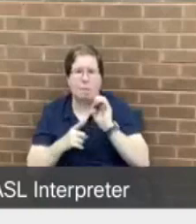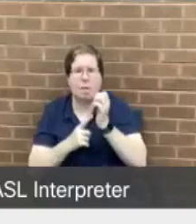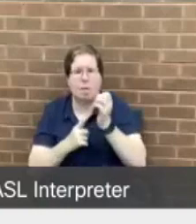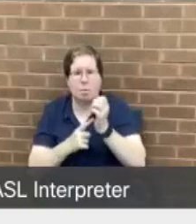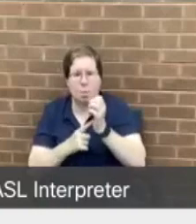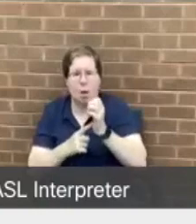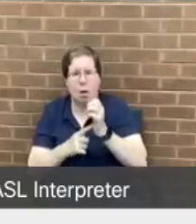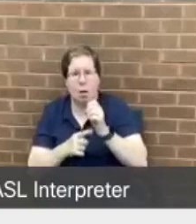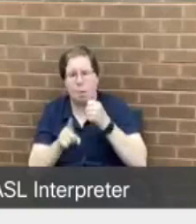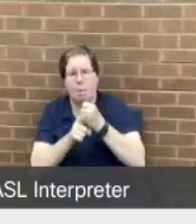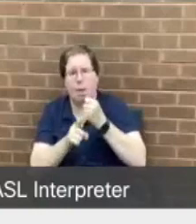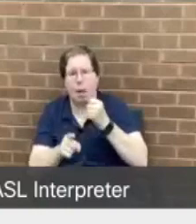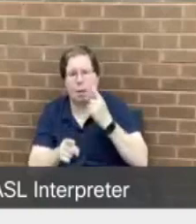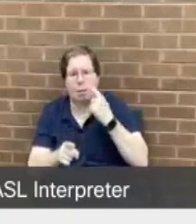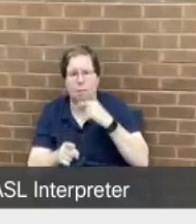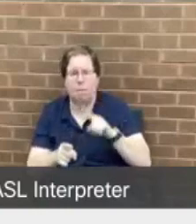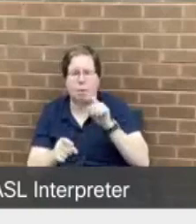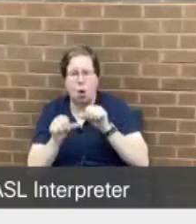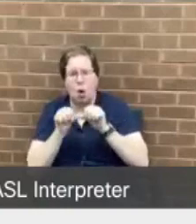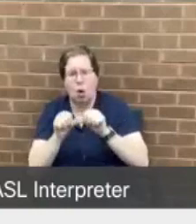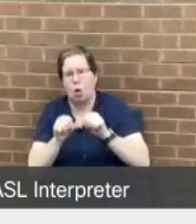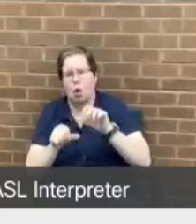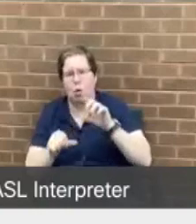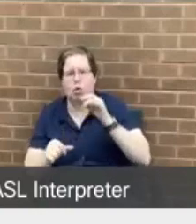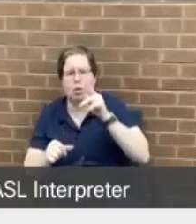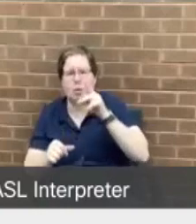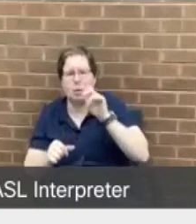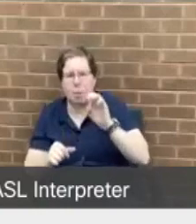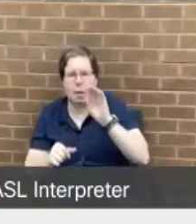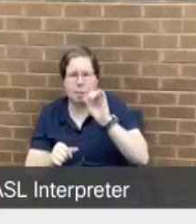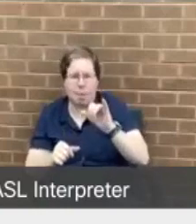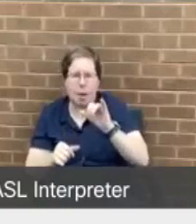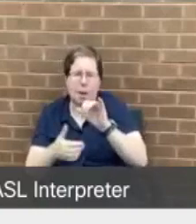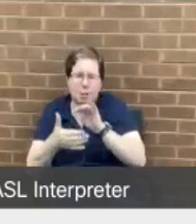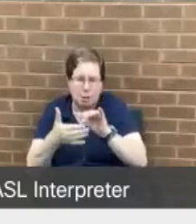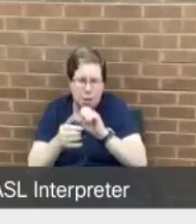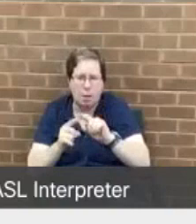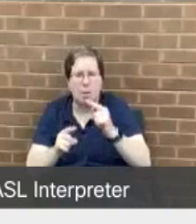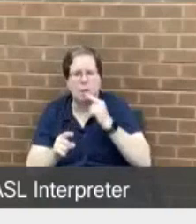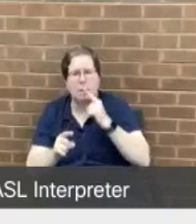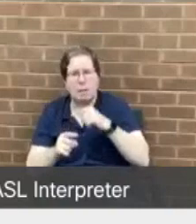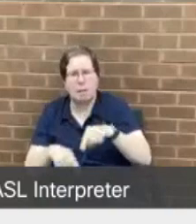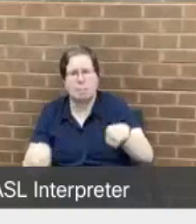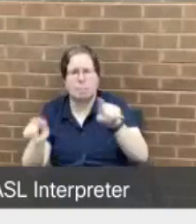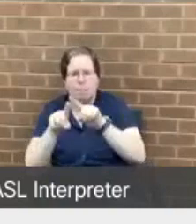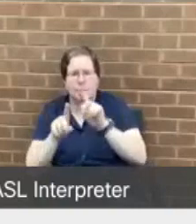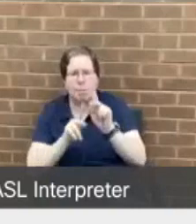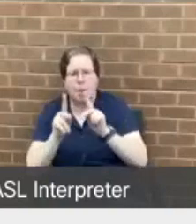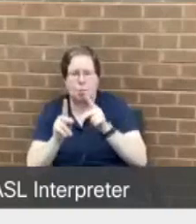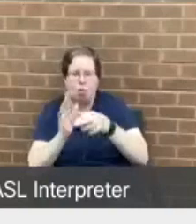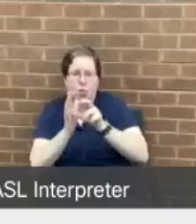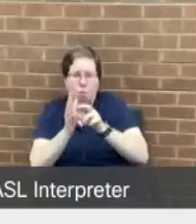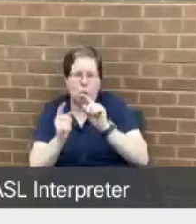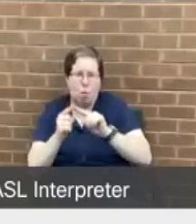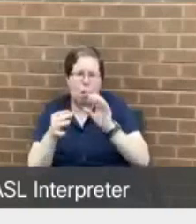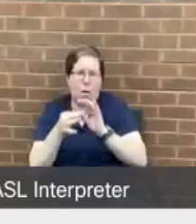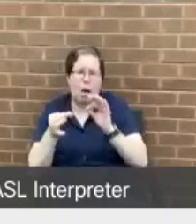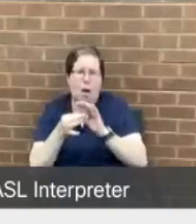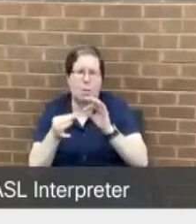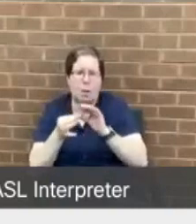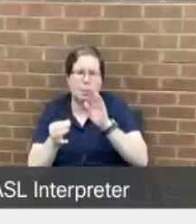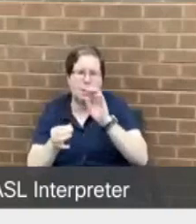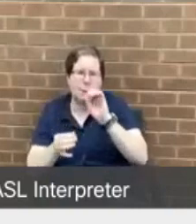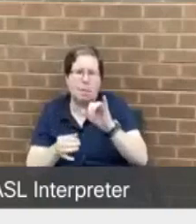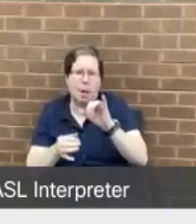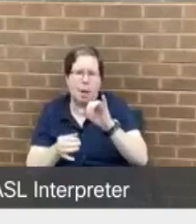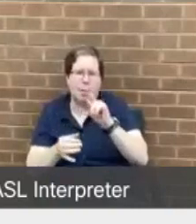statement for the ongoing Chesapeake Bay Crossing study was made available for public review and comment at